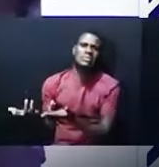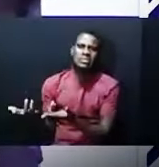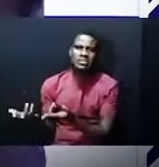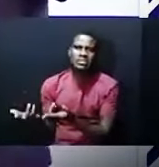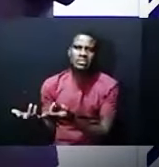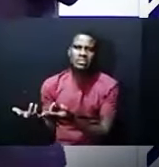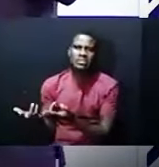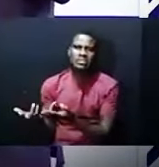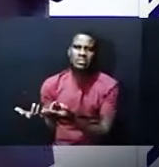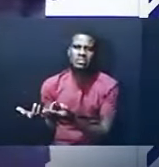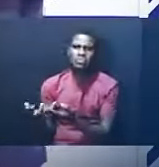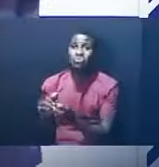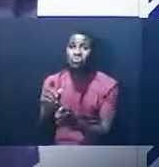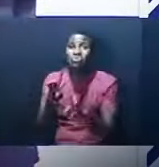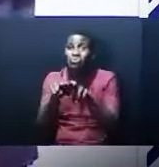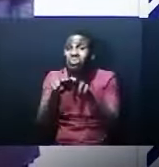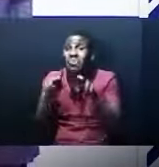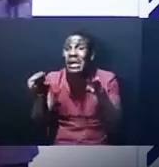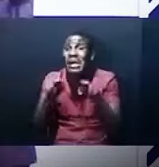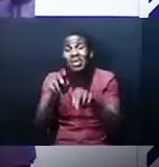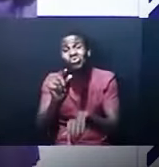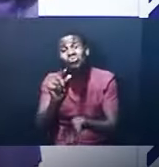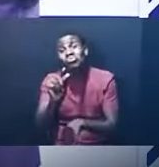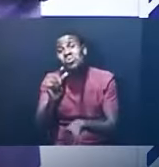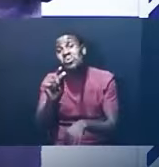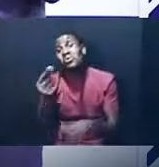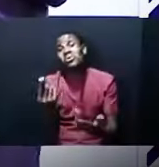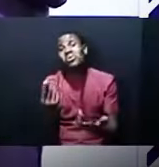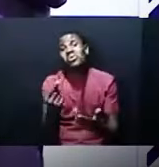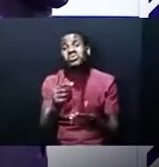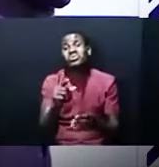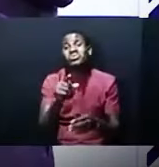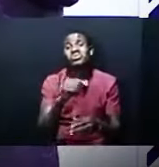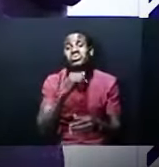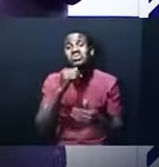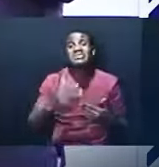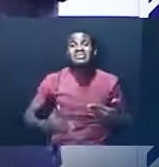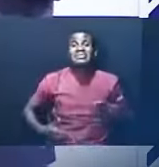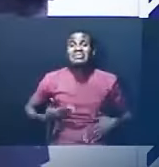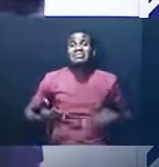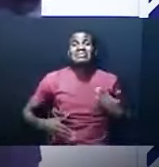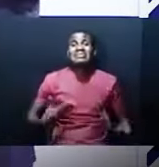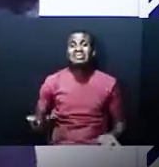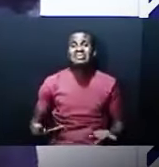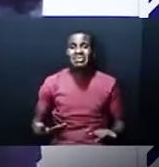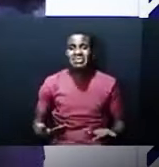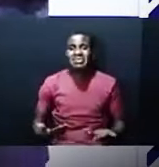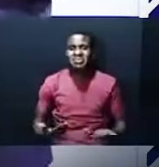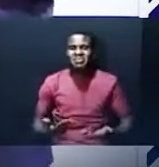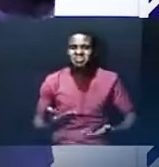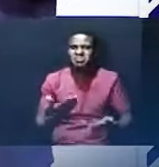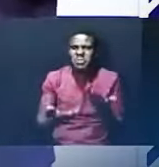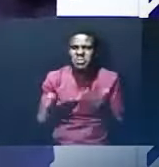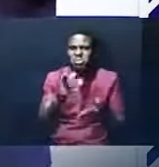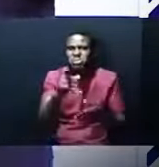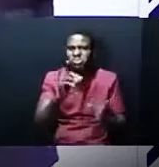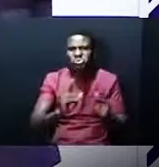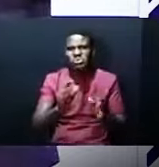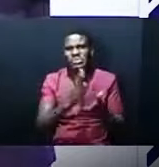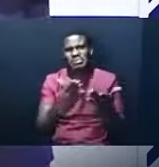mere disaffection. Some disapproval of conduct.